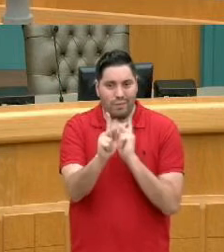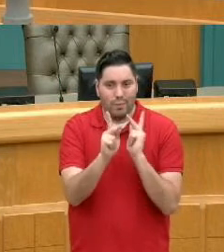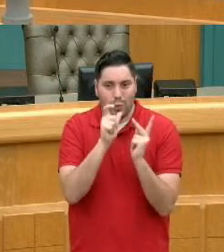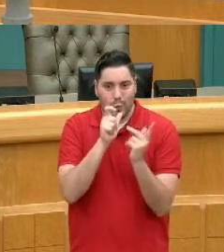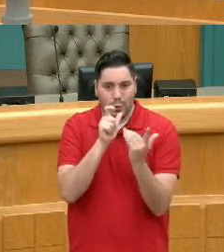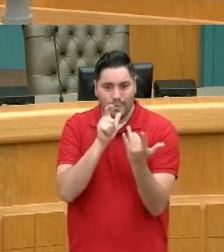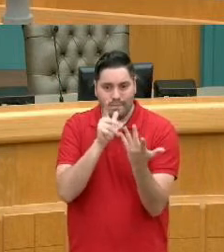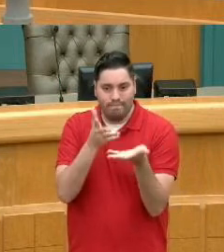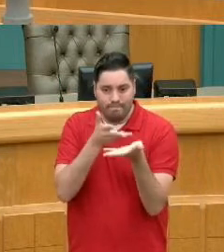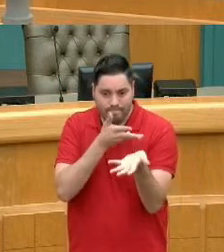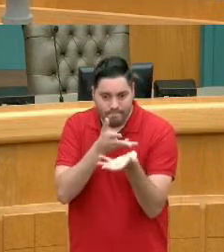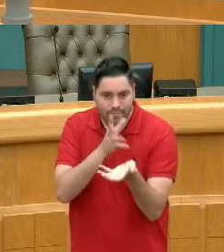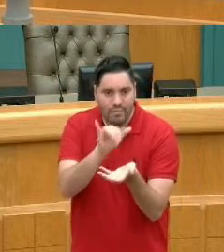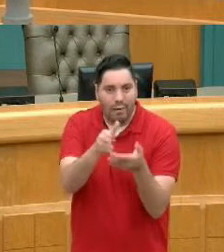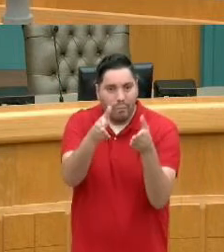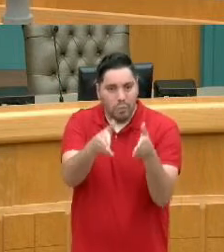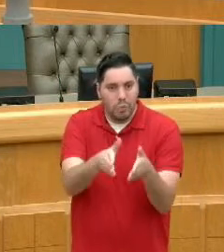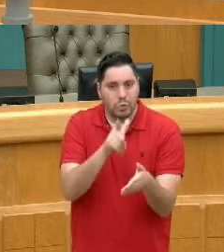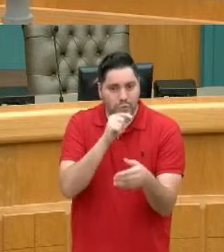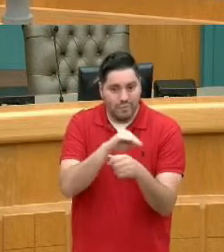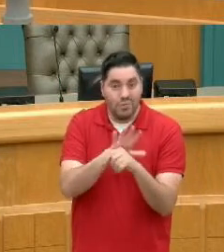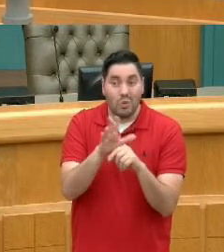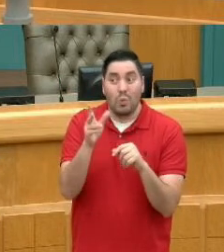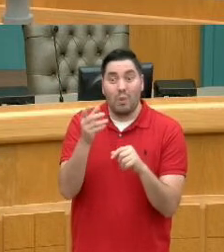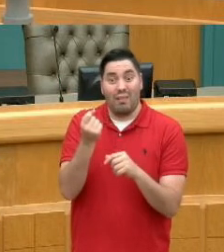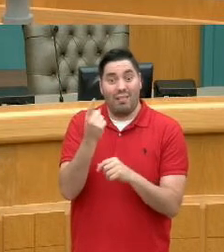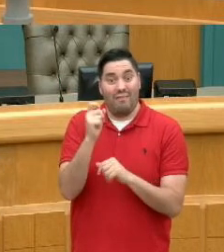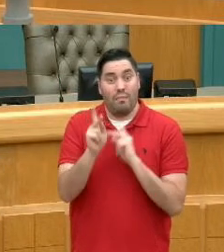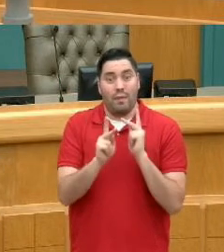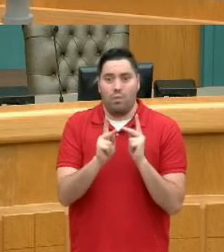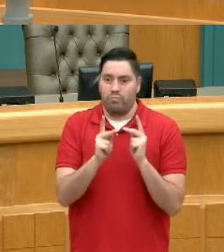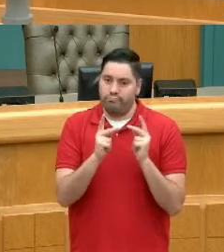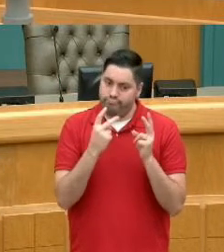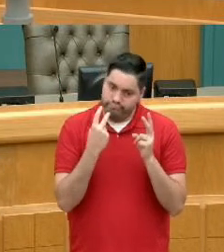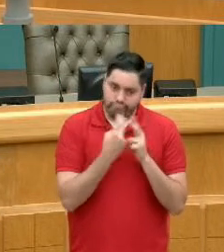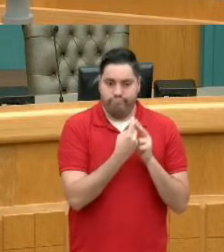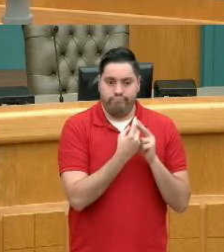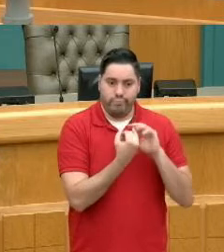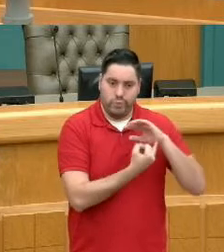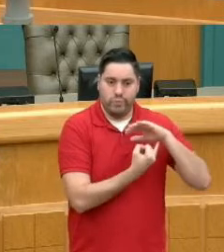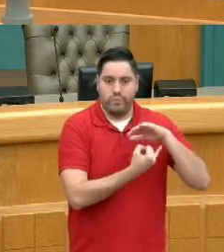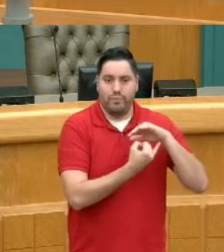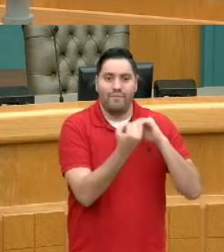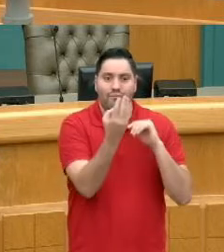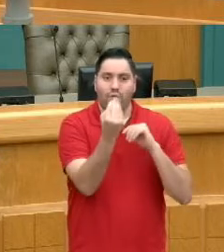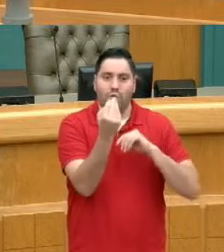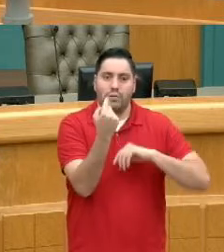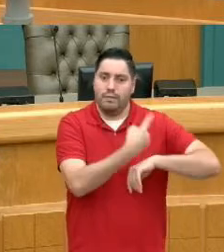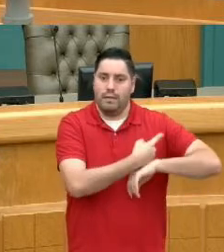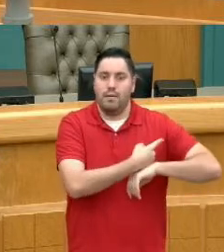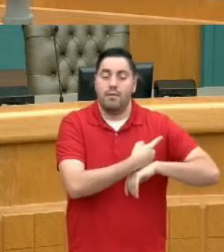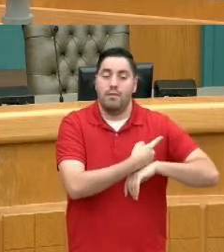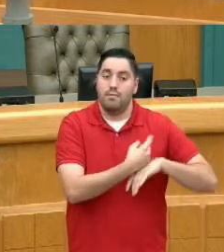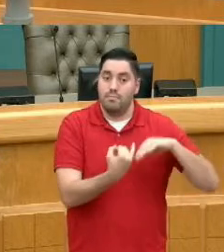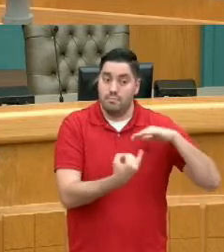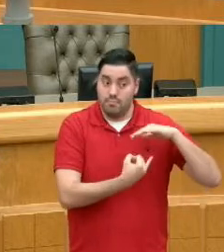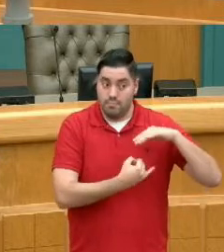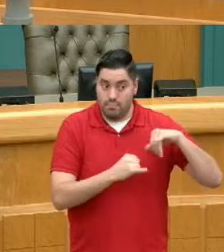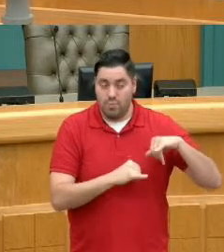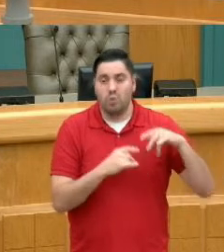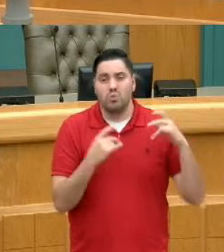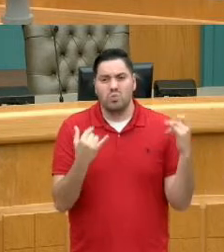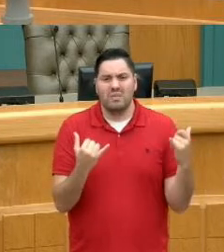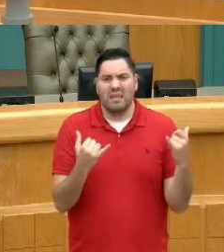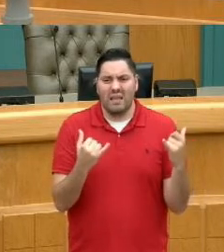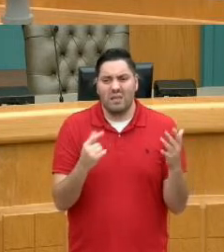apprehended. So those folks are in quarantine for a 14-day period, and today marks about